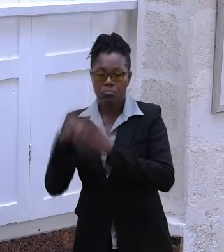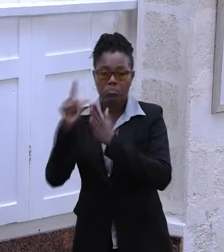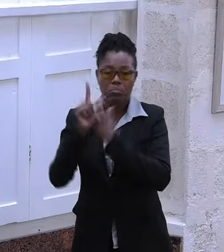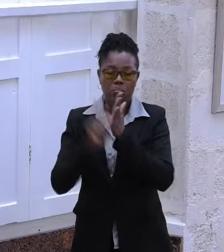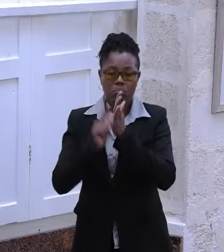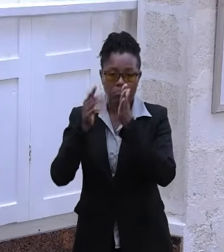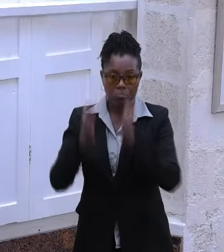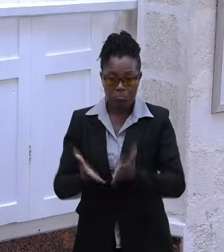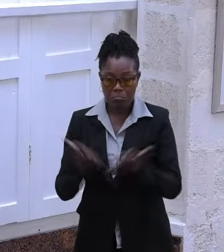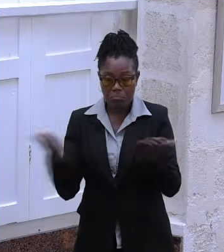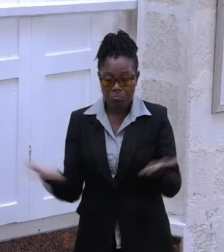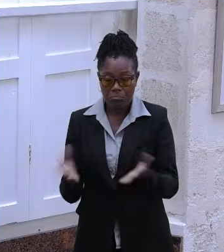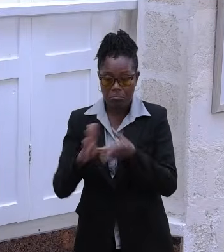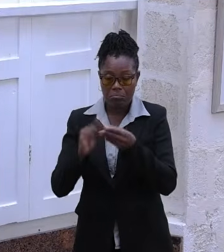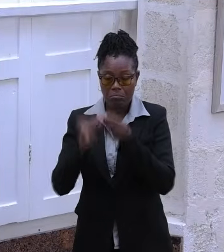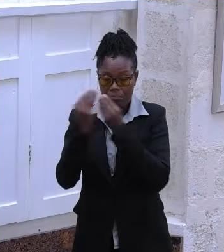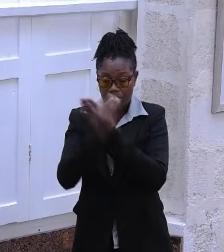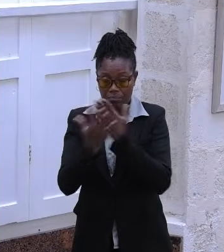tell you,